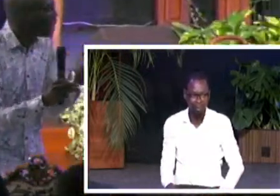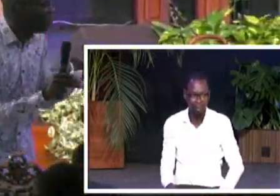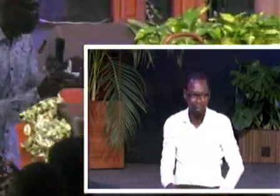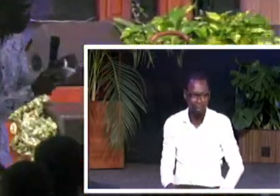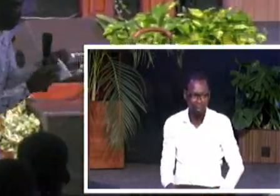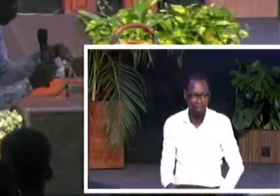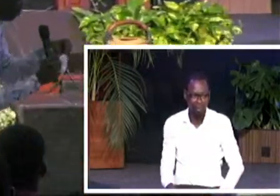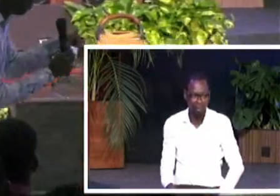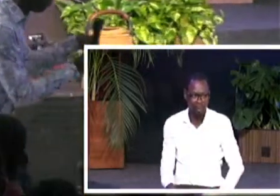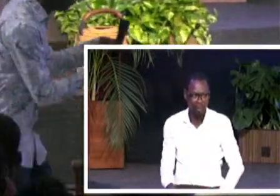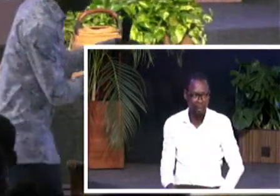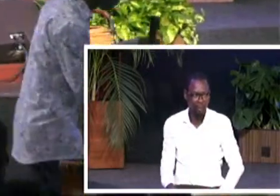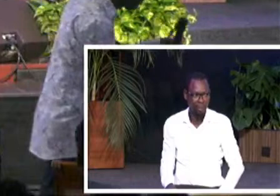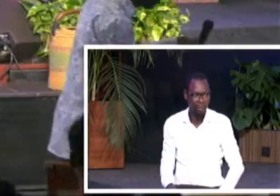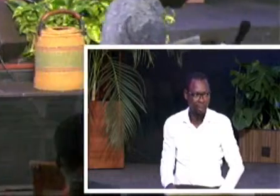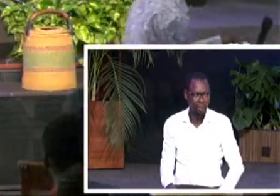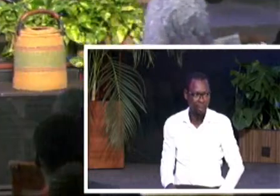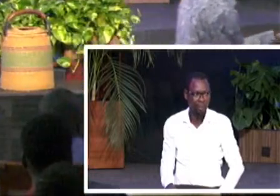Where is the camera?